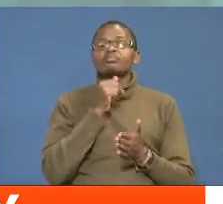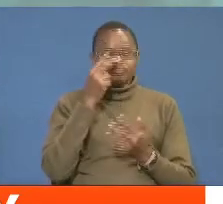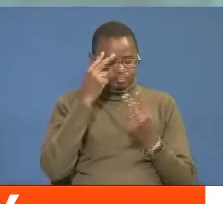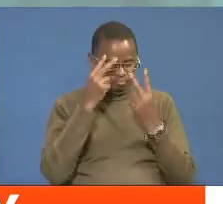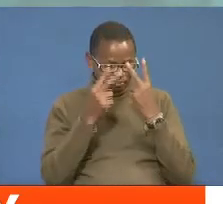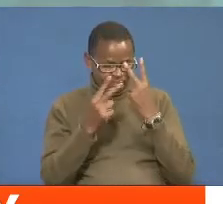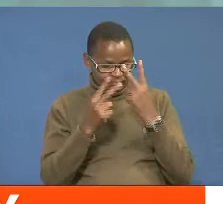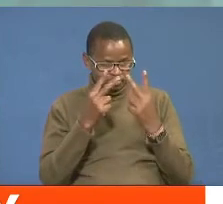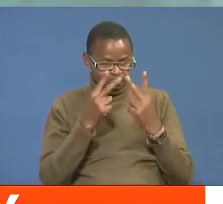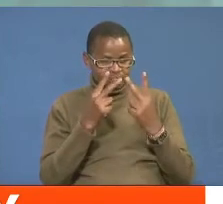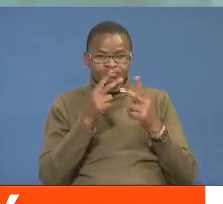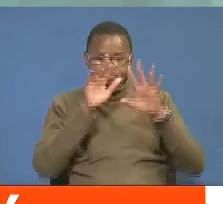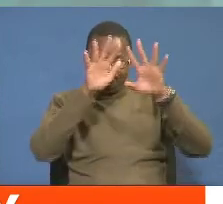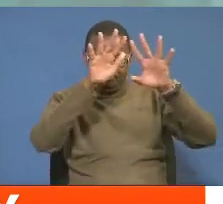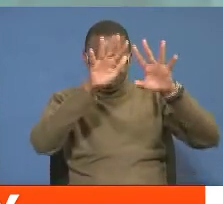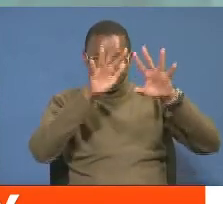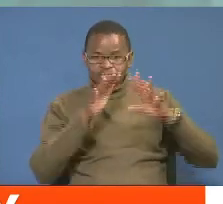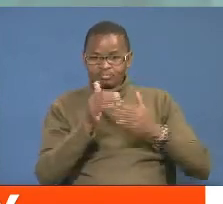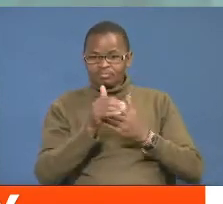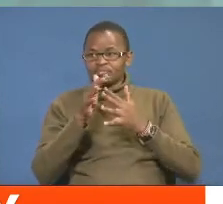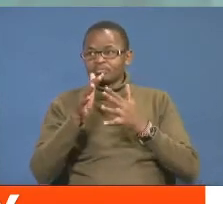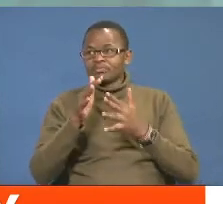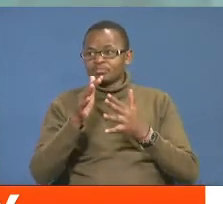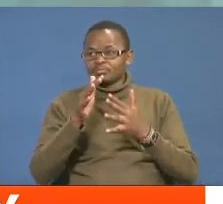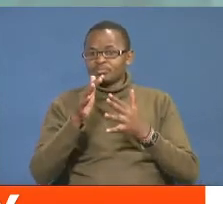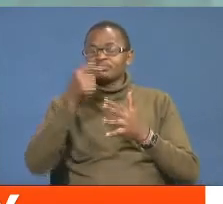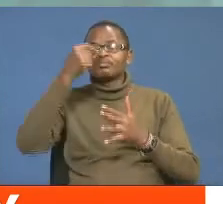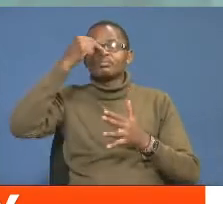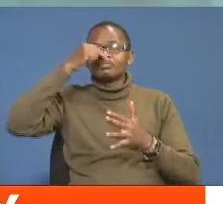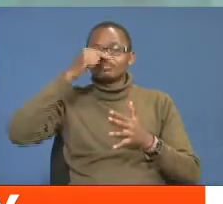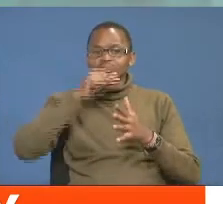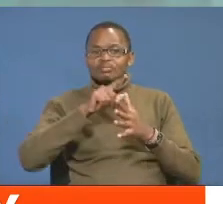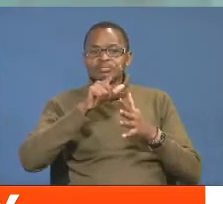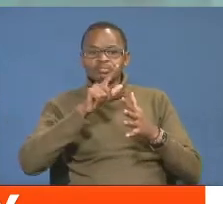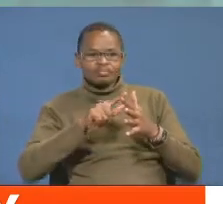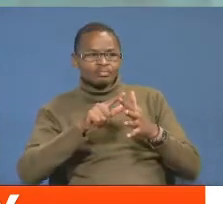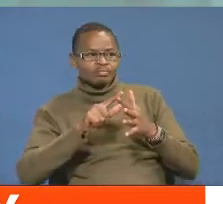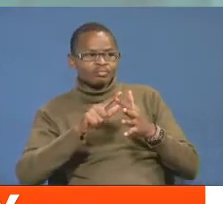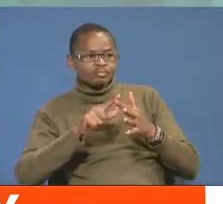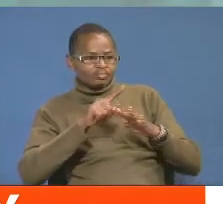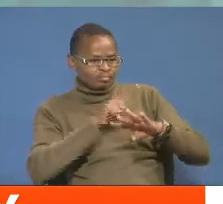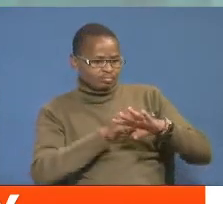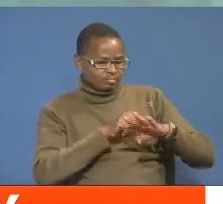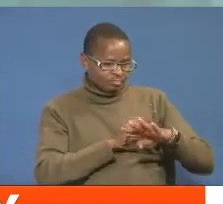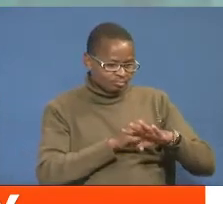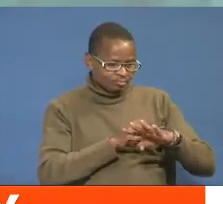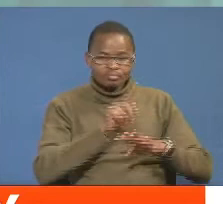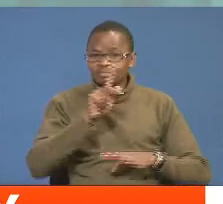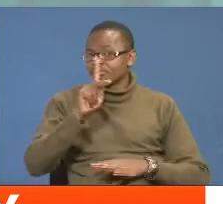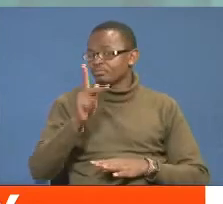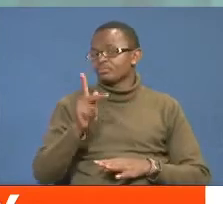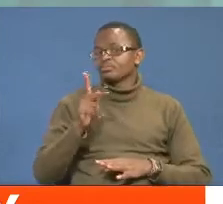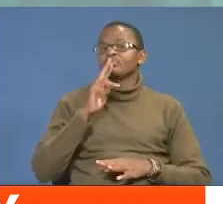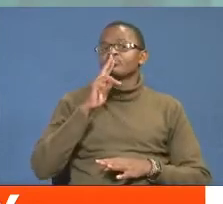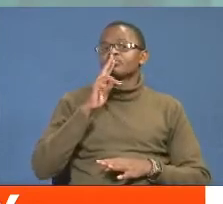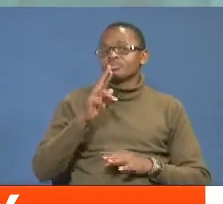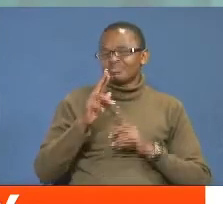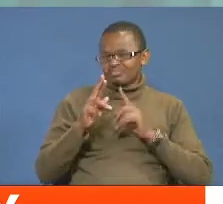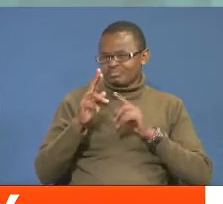seen key leaders getting vaccinated. Sure. And then they are not getting vaccinated at a time when Kenyans are